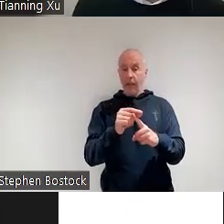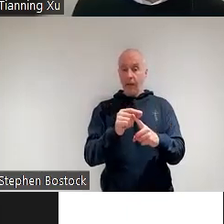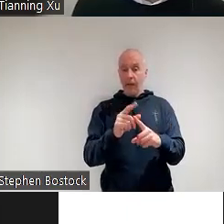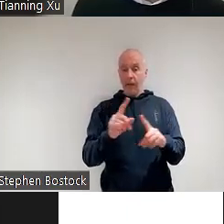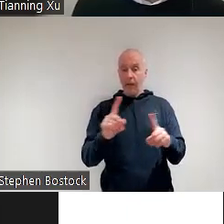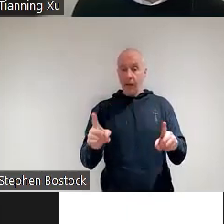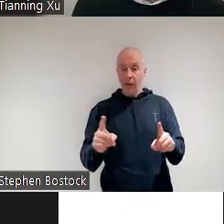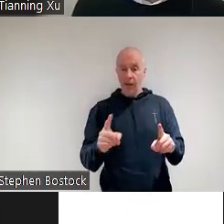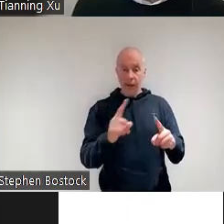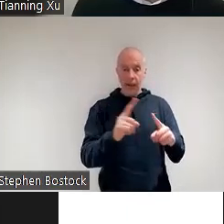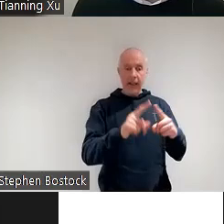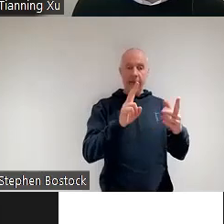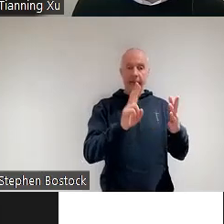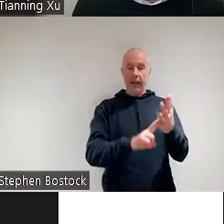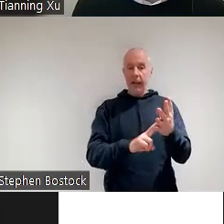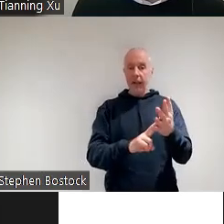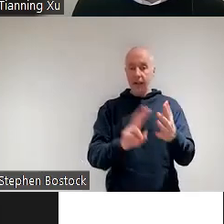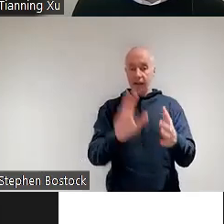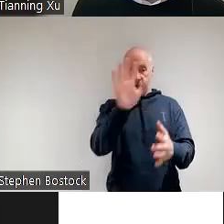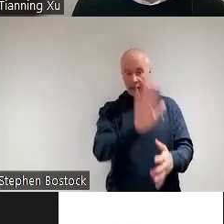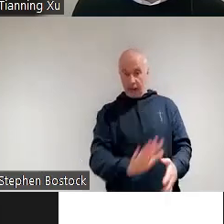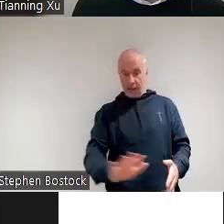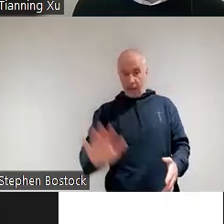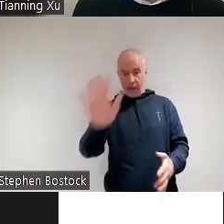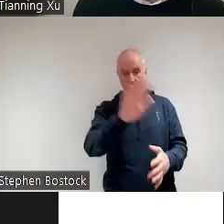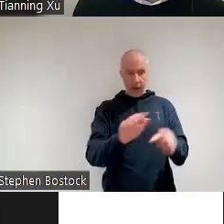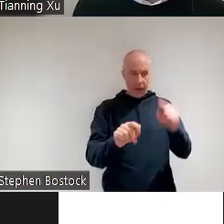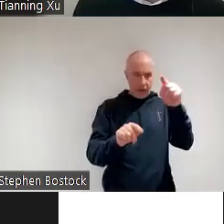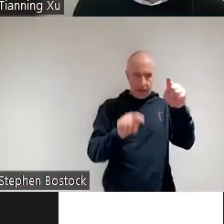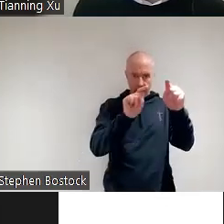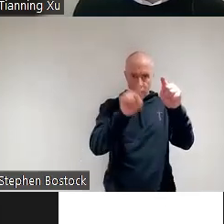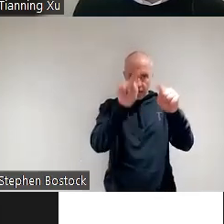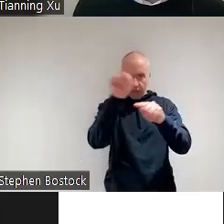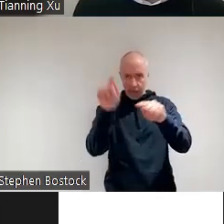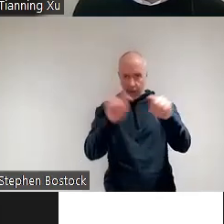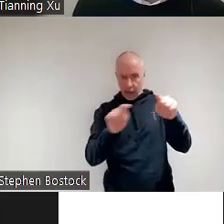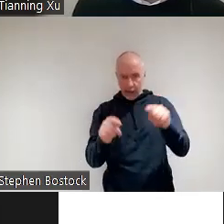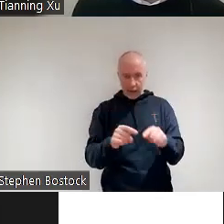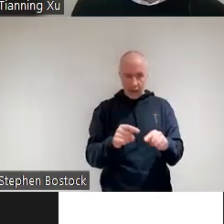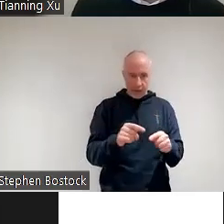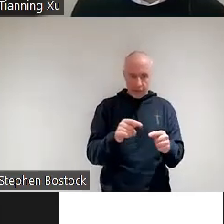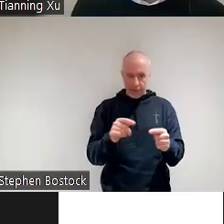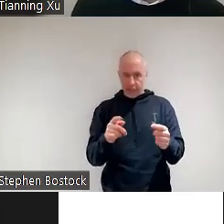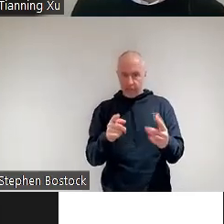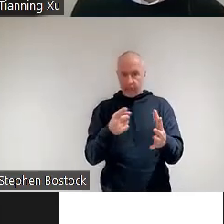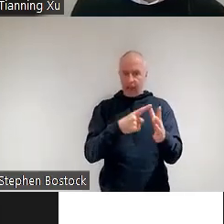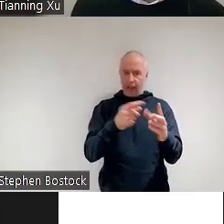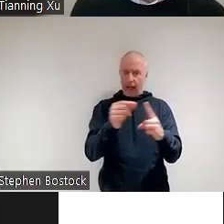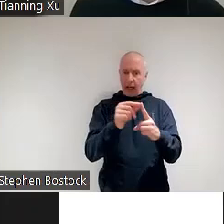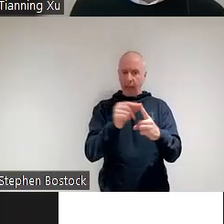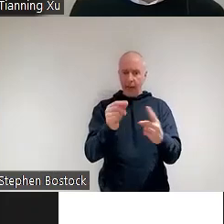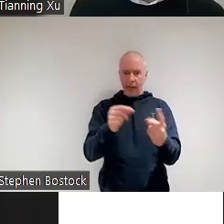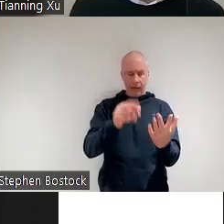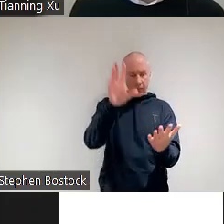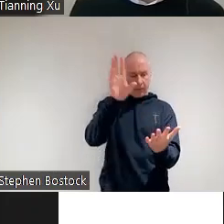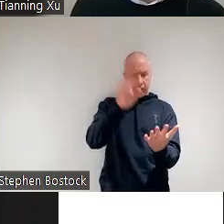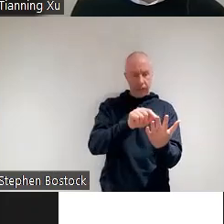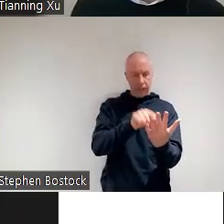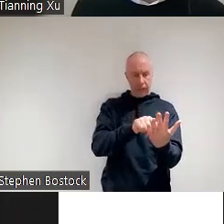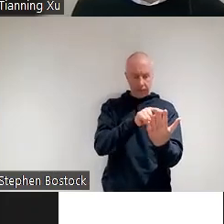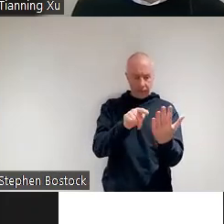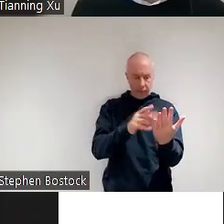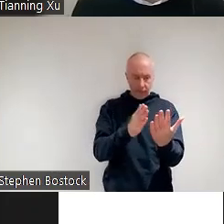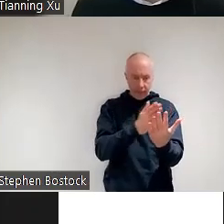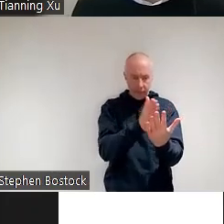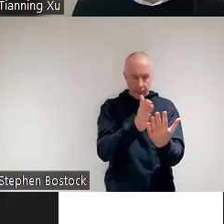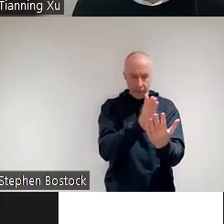EV cloud map, which is able to help you to track where the EV charger is. So you wouldn't need to